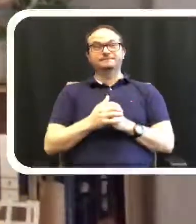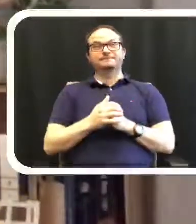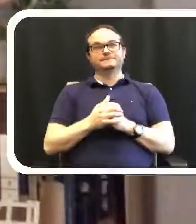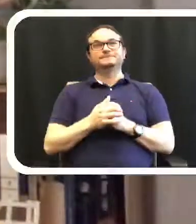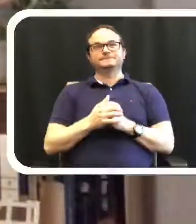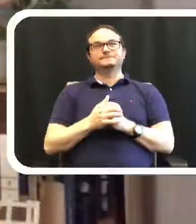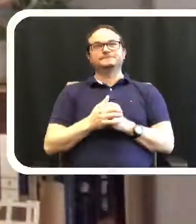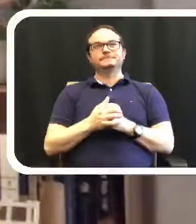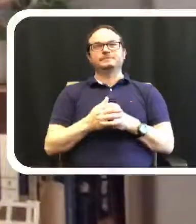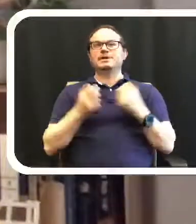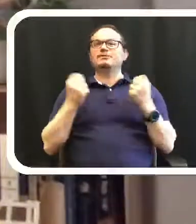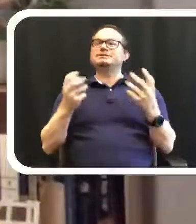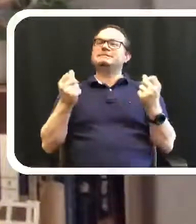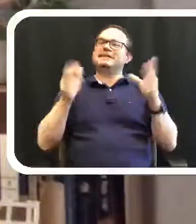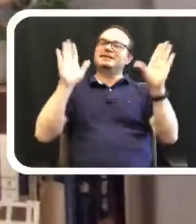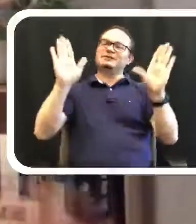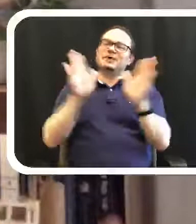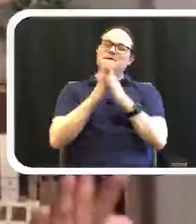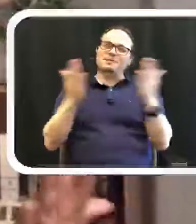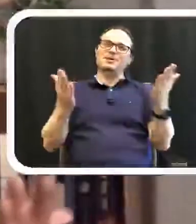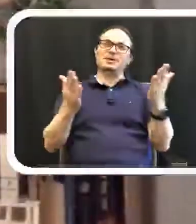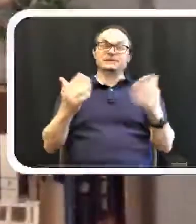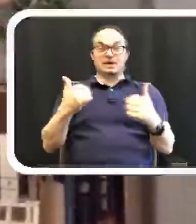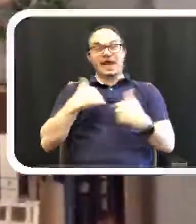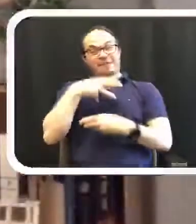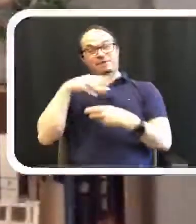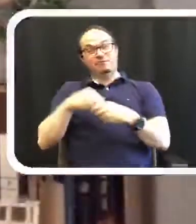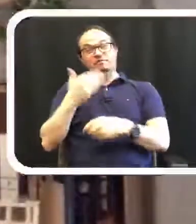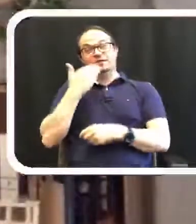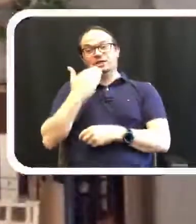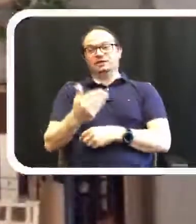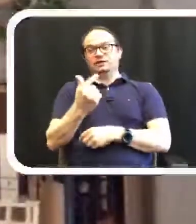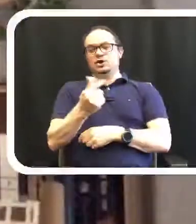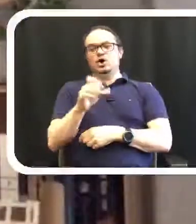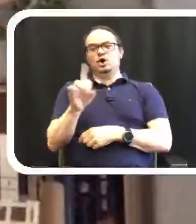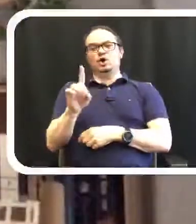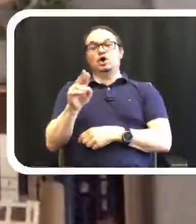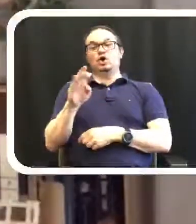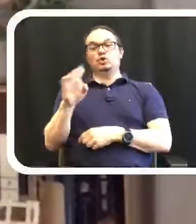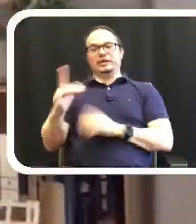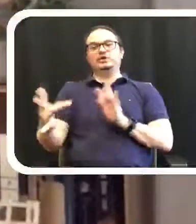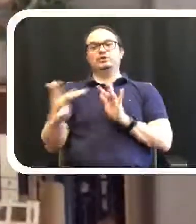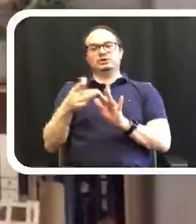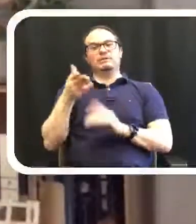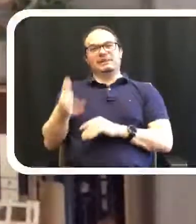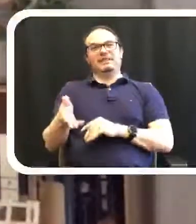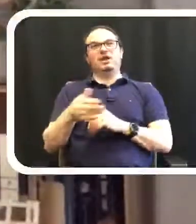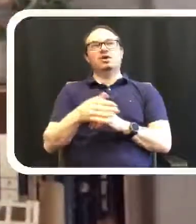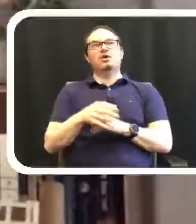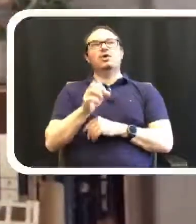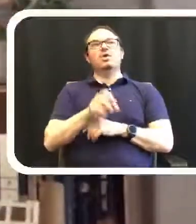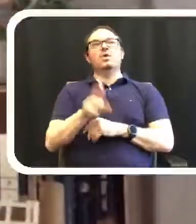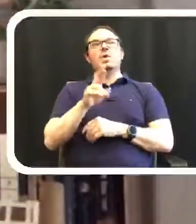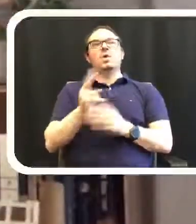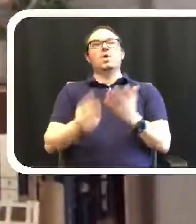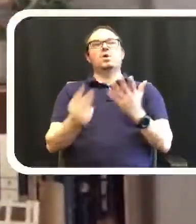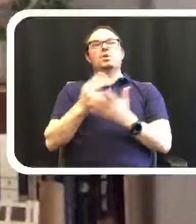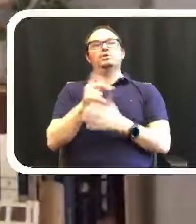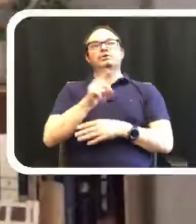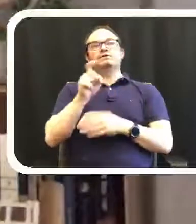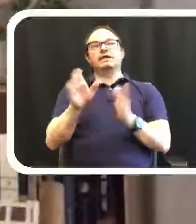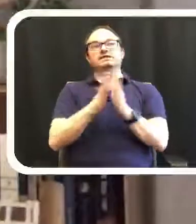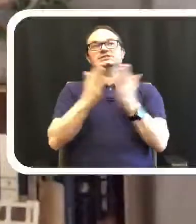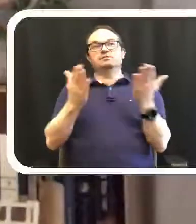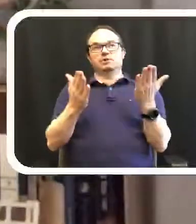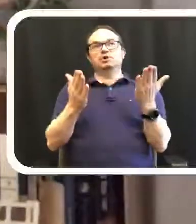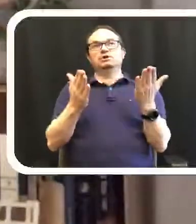there are lots and lots of great books out there. I'm on Goodreads, so if anybody wants to join me there, and also Review of Texas Books should be